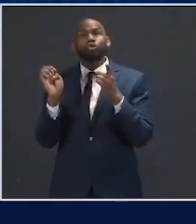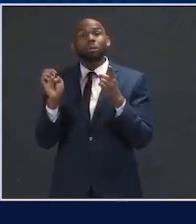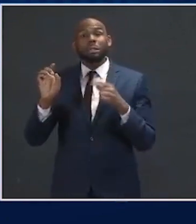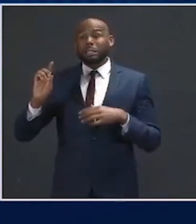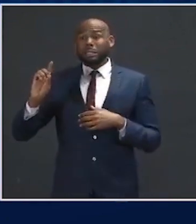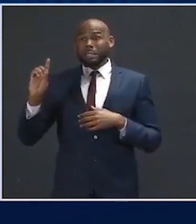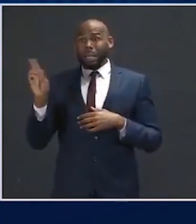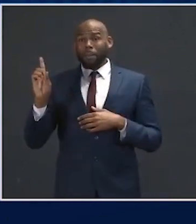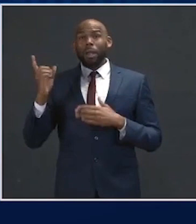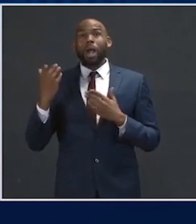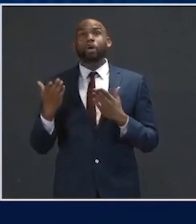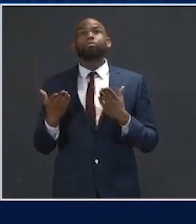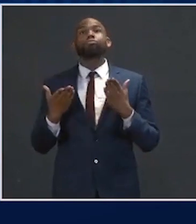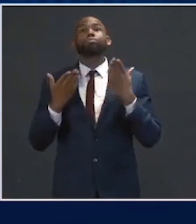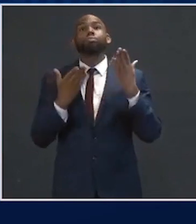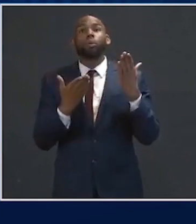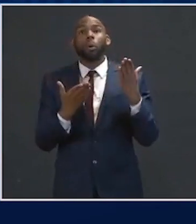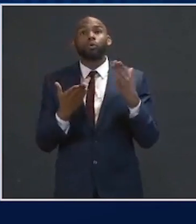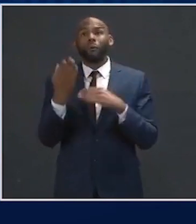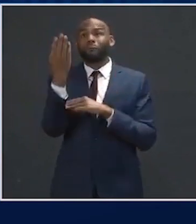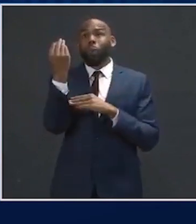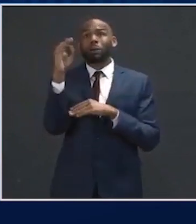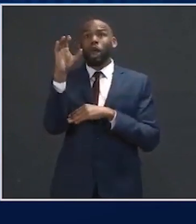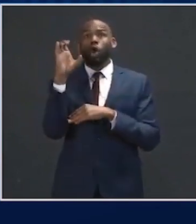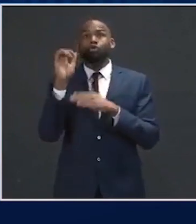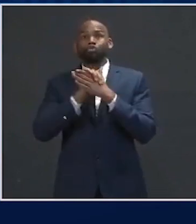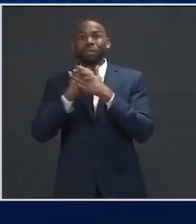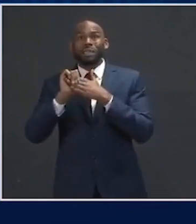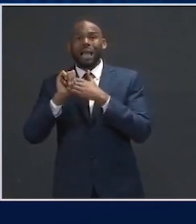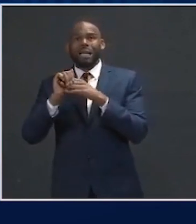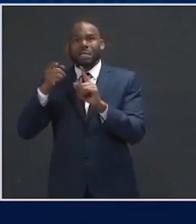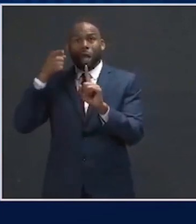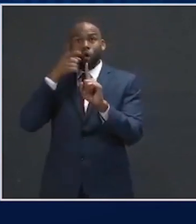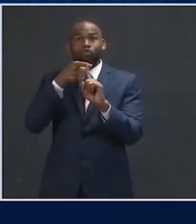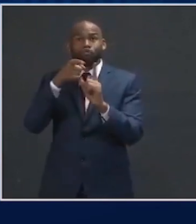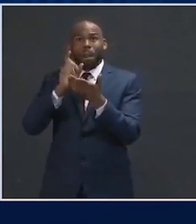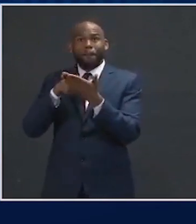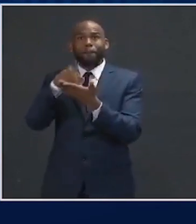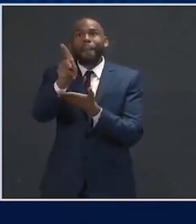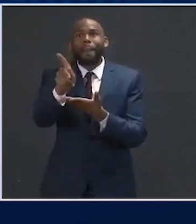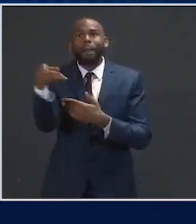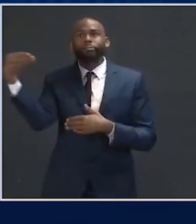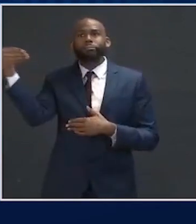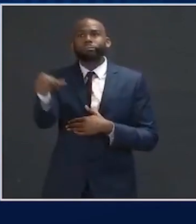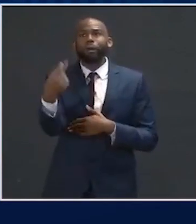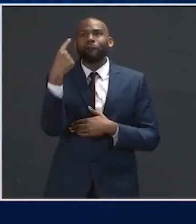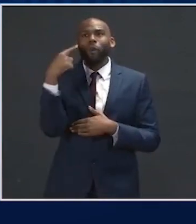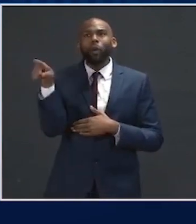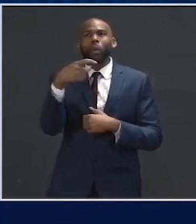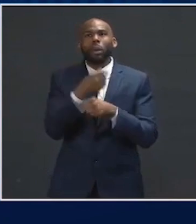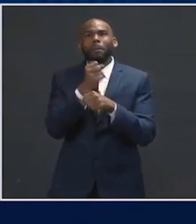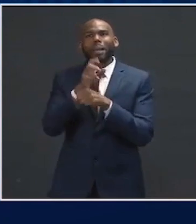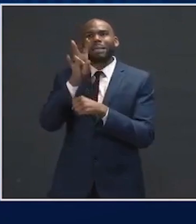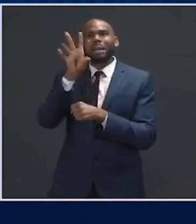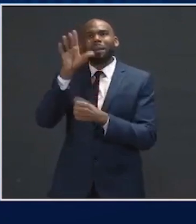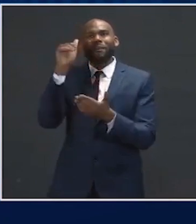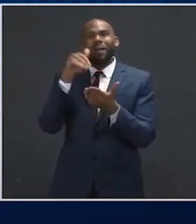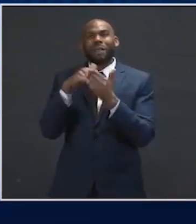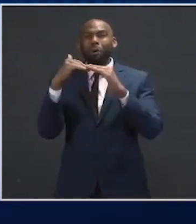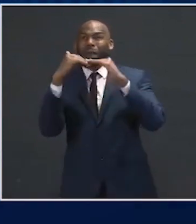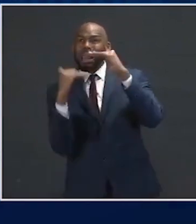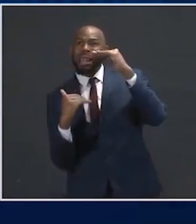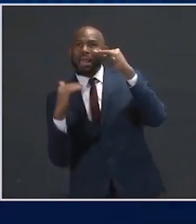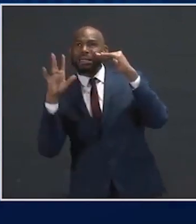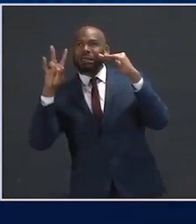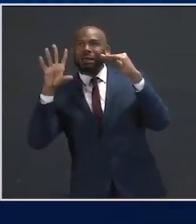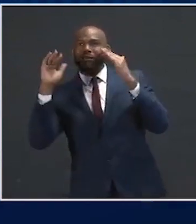Democrats proposed limiting the $1,400 direct payments to those making $75,000 or less. Is that